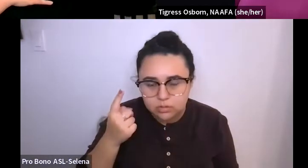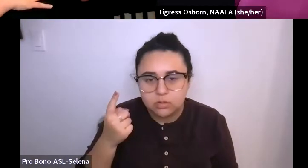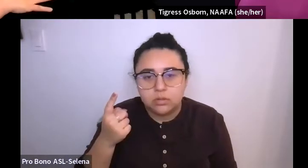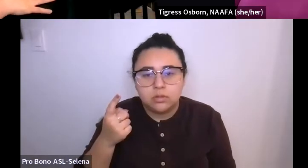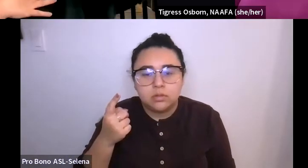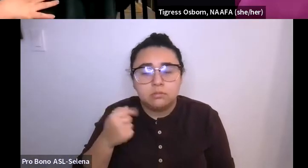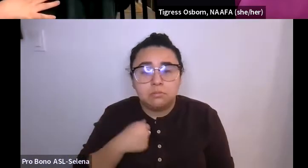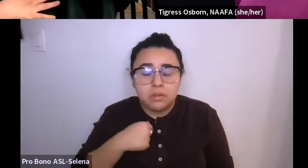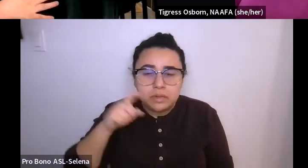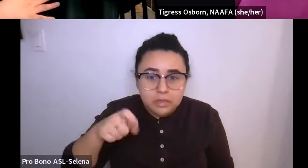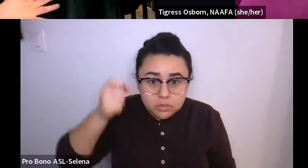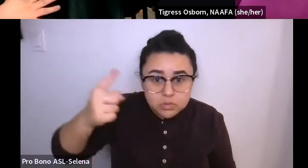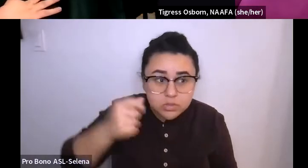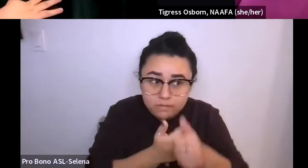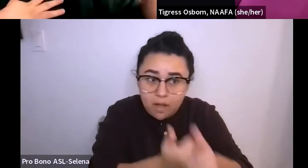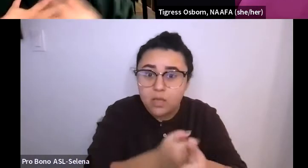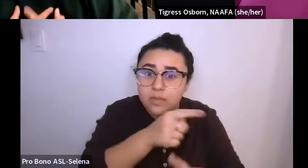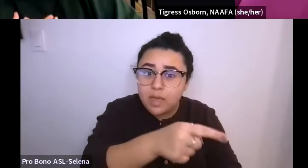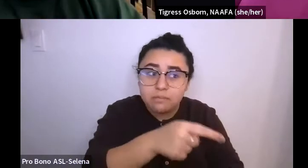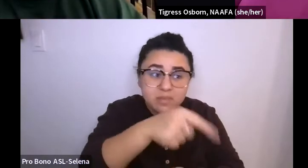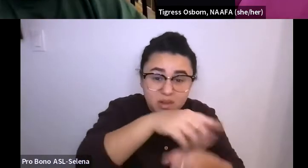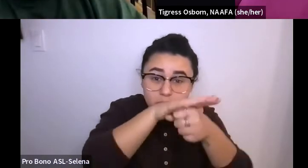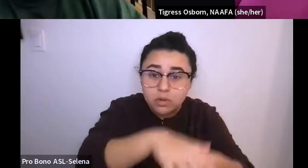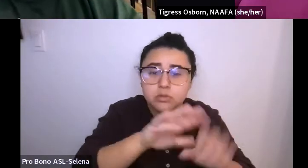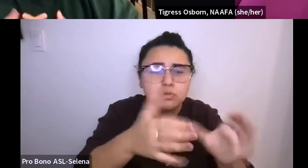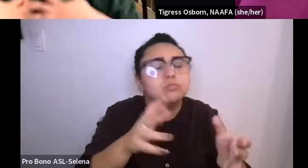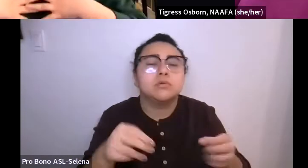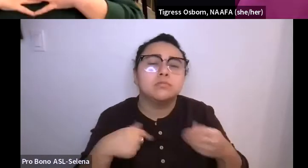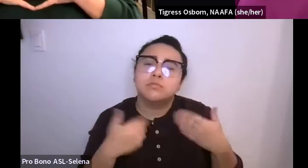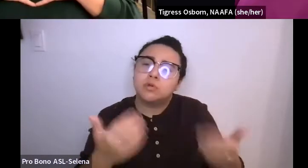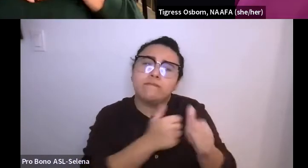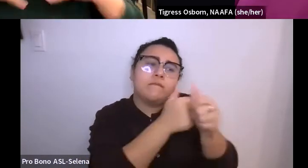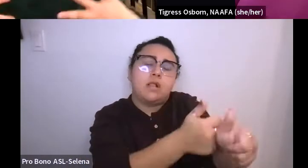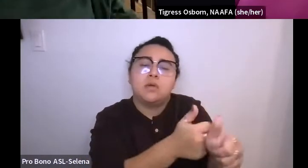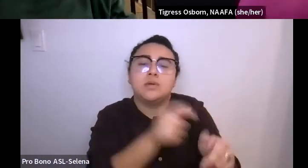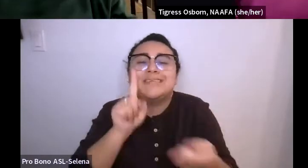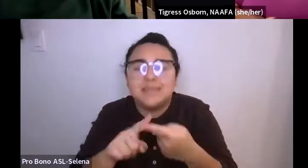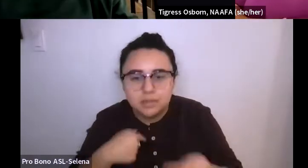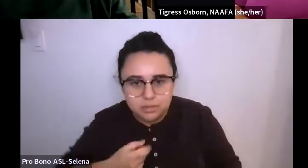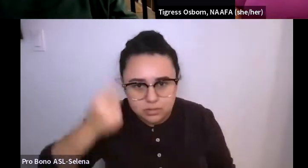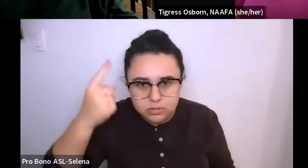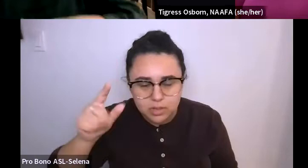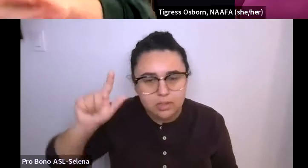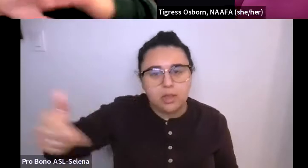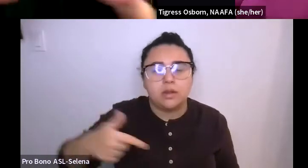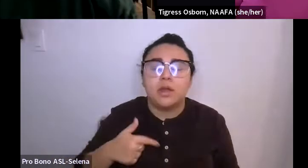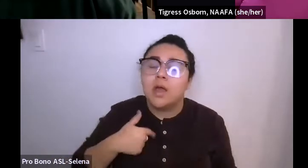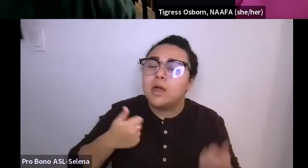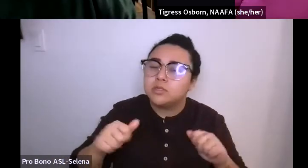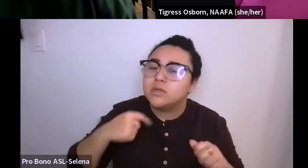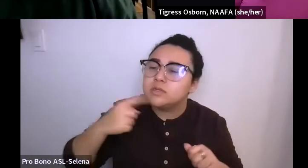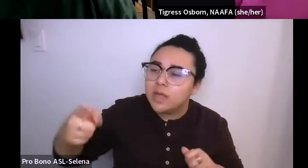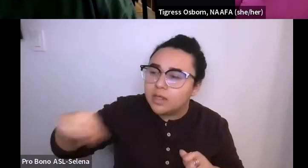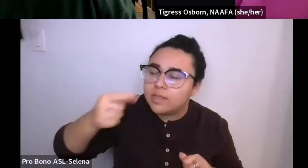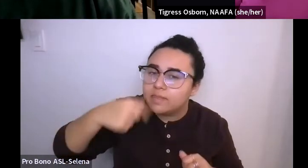the people who belong to the oppressed group have told me to do. So that's what I keep trying to tell thin people. It's like, hey, maybe